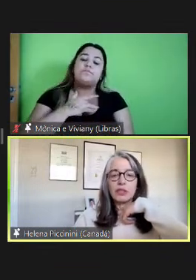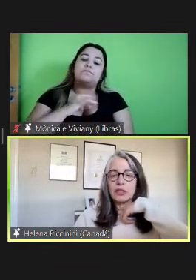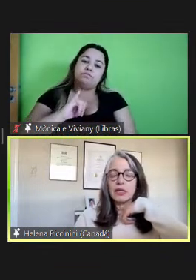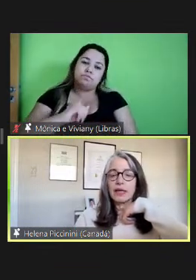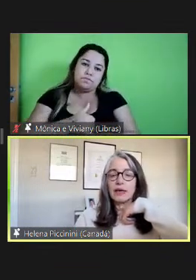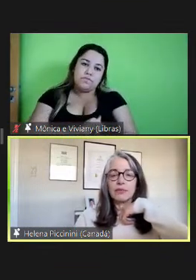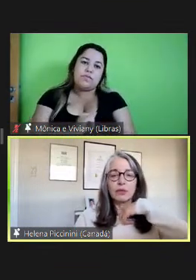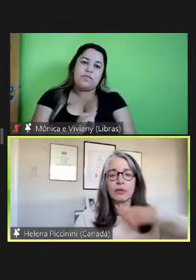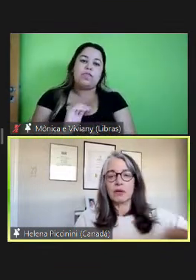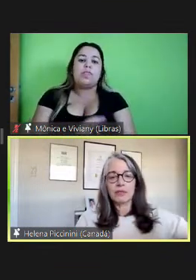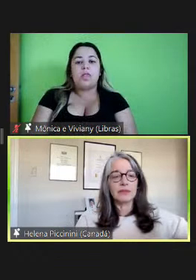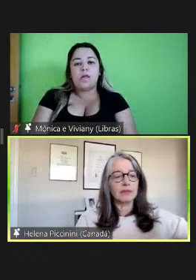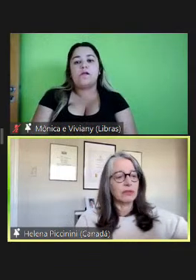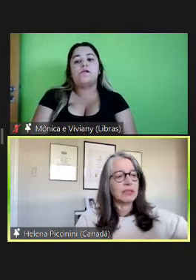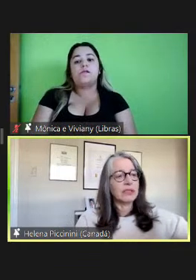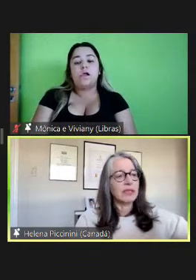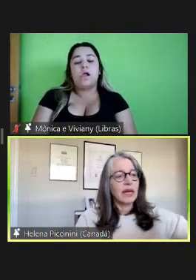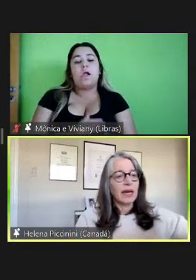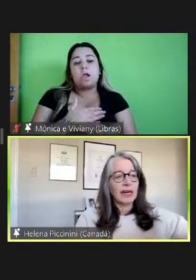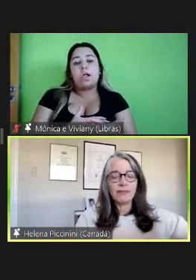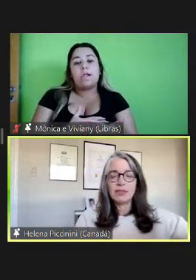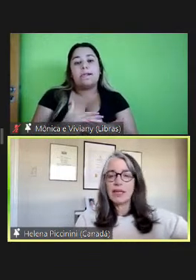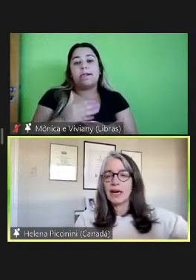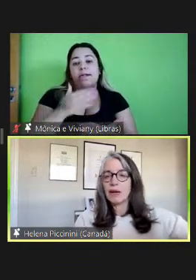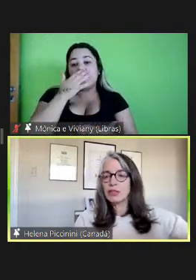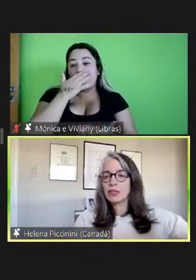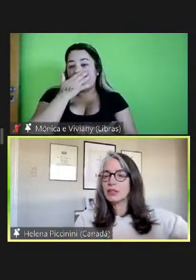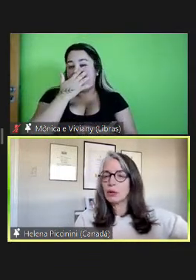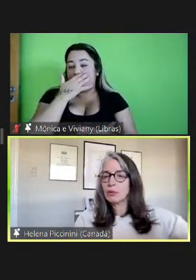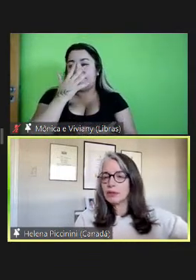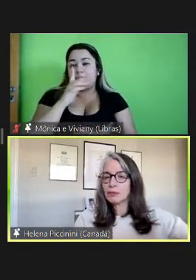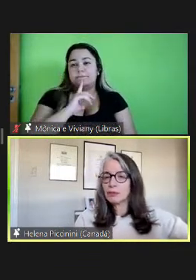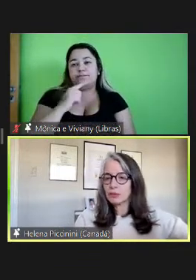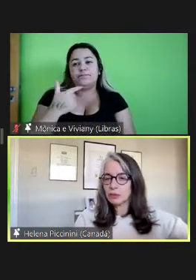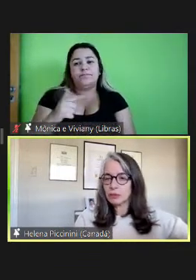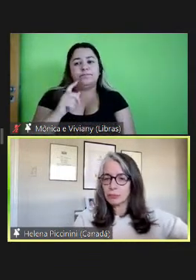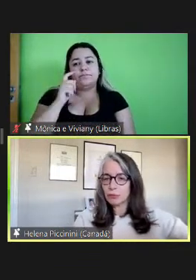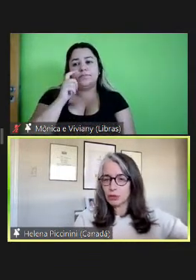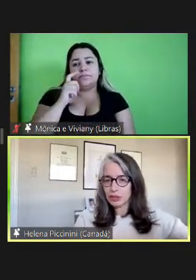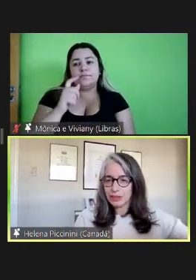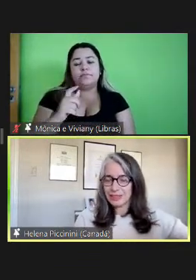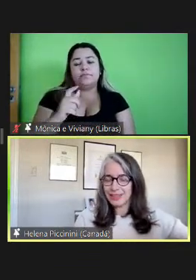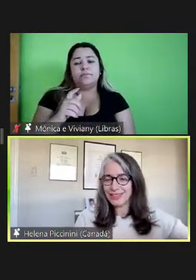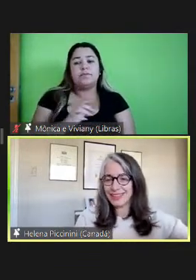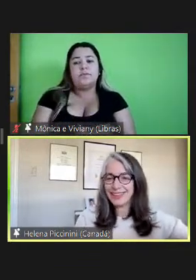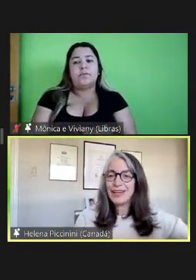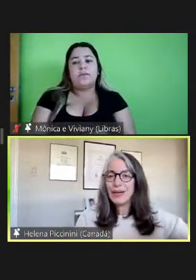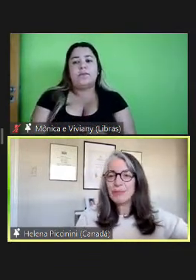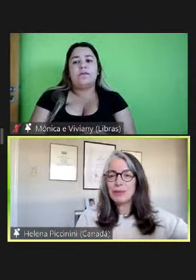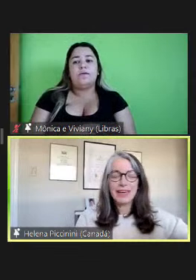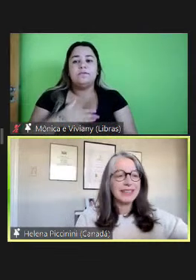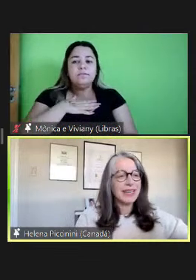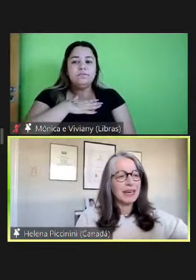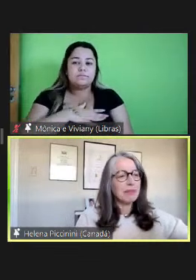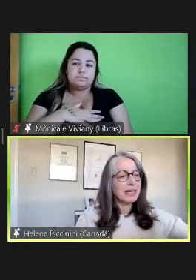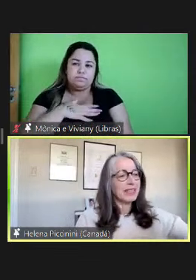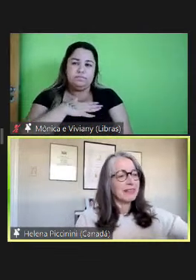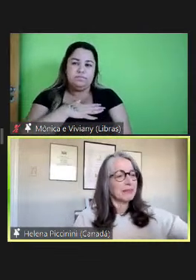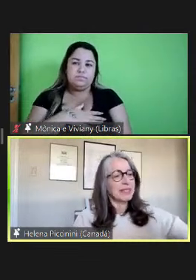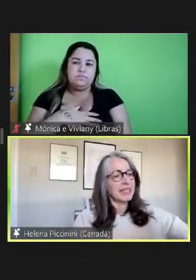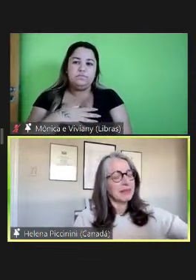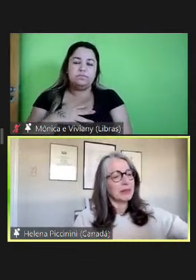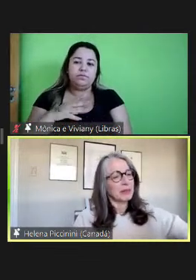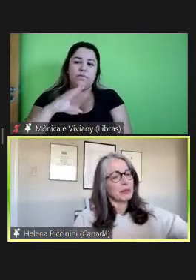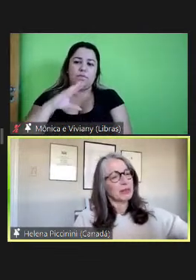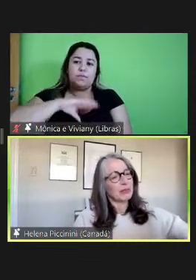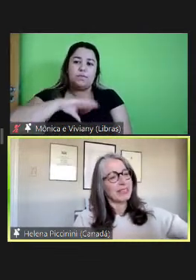So to start, I have no conflicts of interest. And I have to say, I wish I'd known that this was going to be in Portuguese, because I might